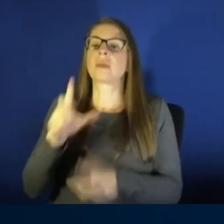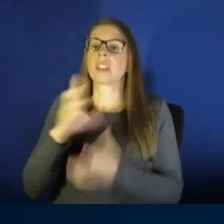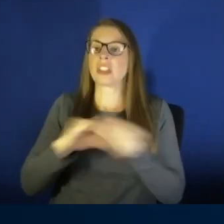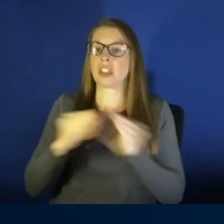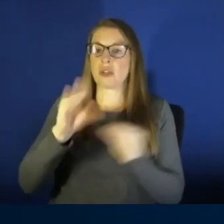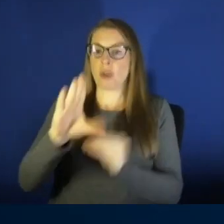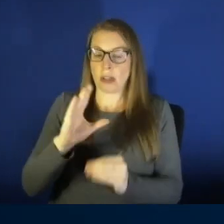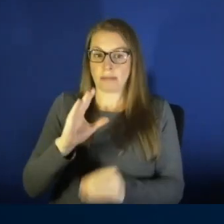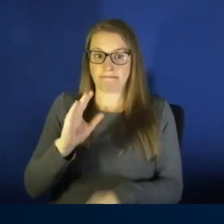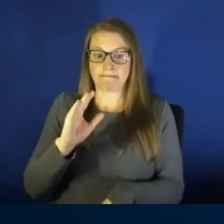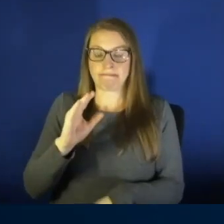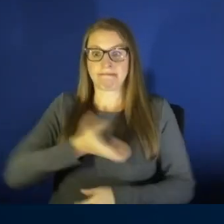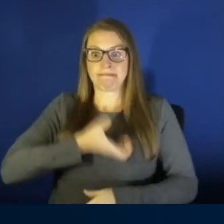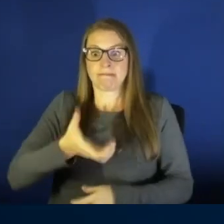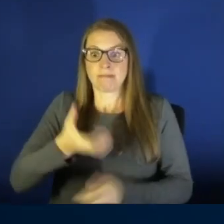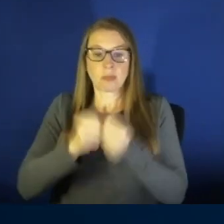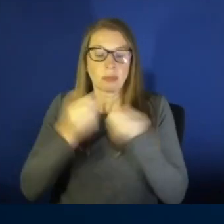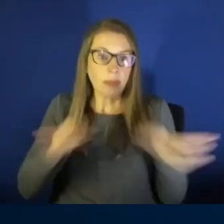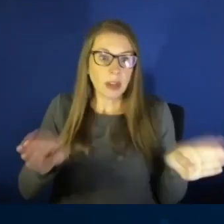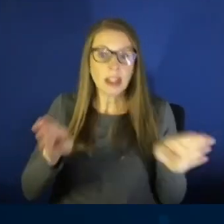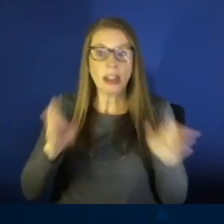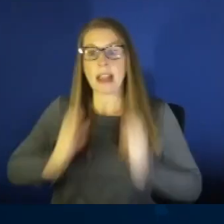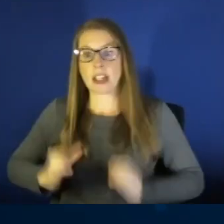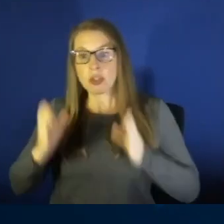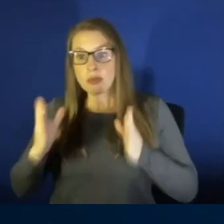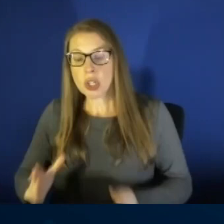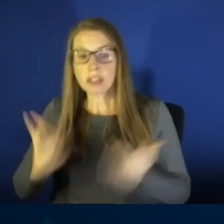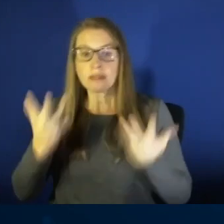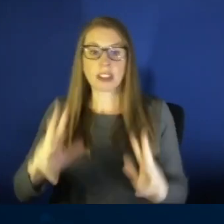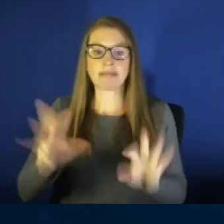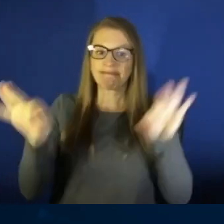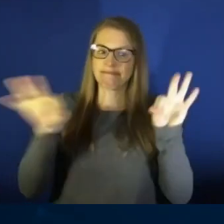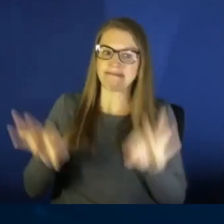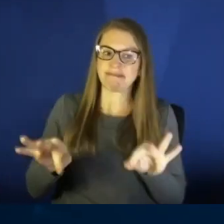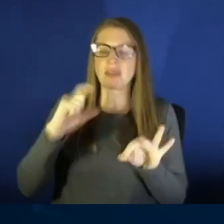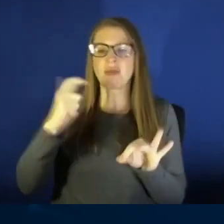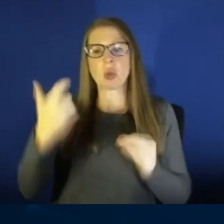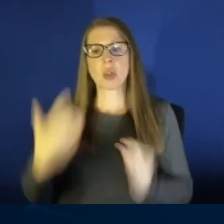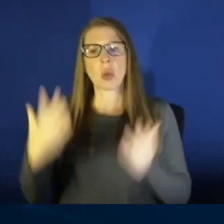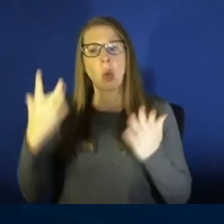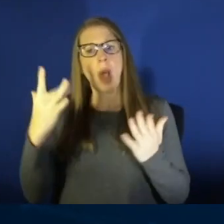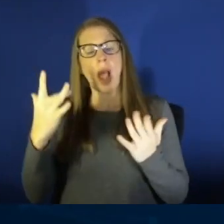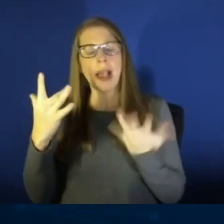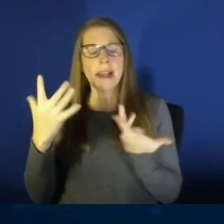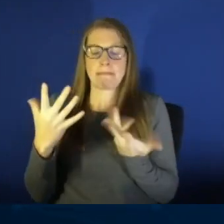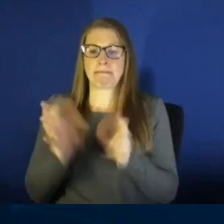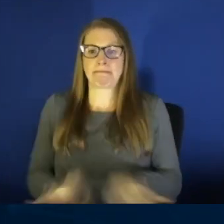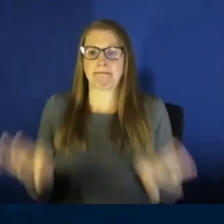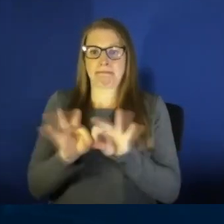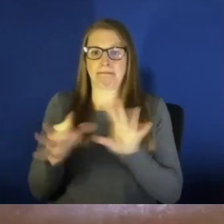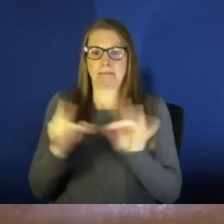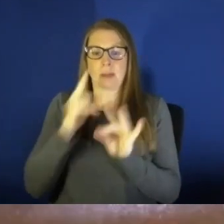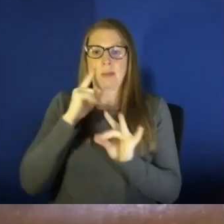the public and your customers. Explain to our viewers why this has been such an important message for you to share.